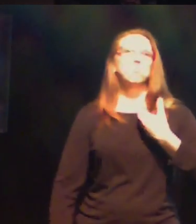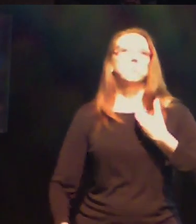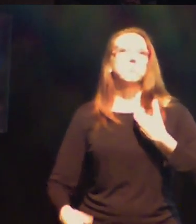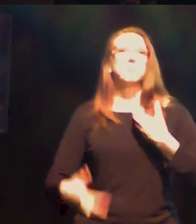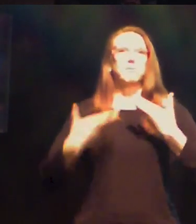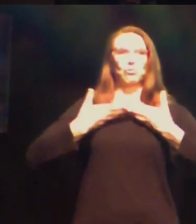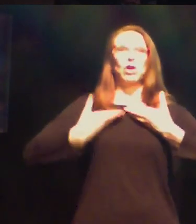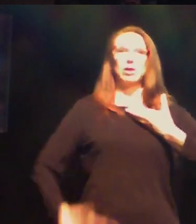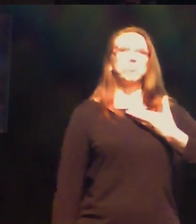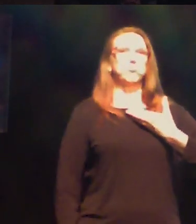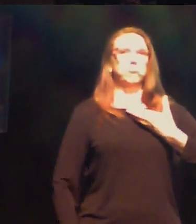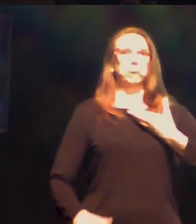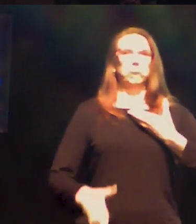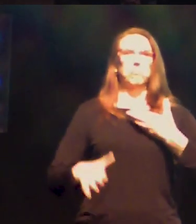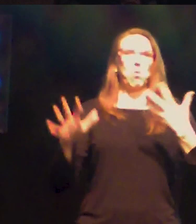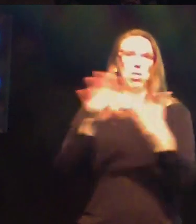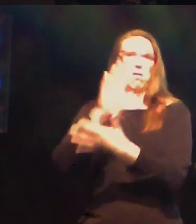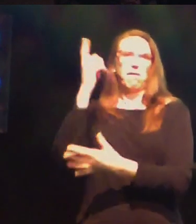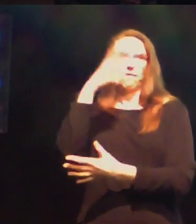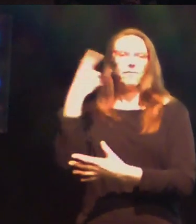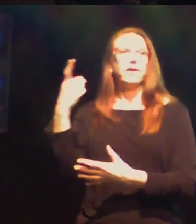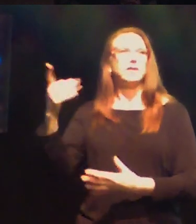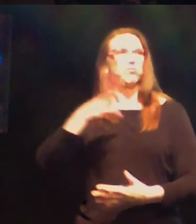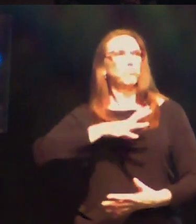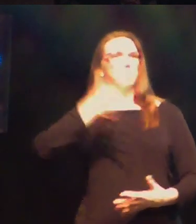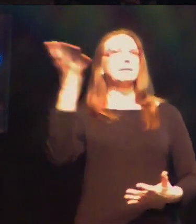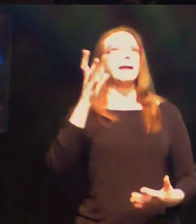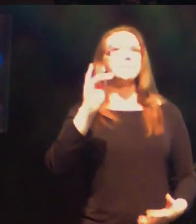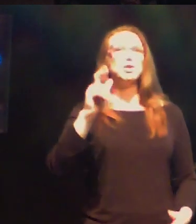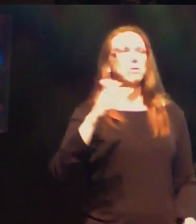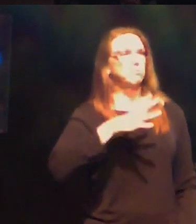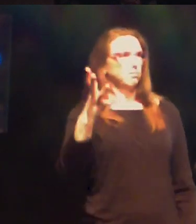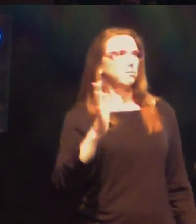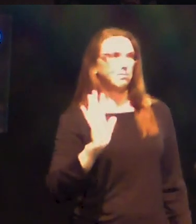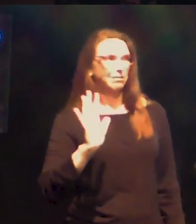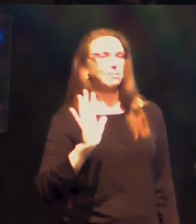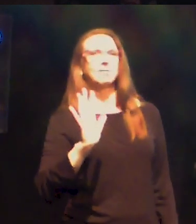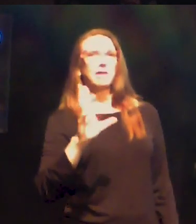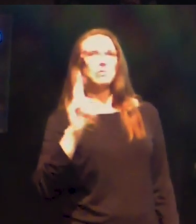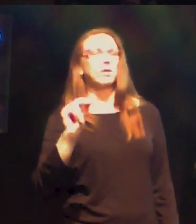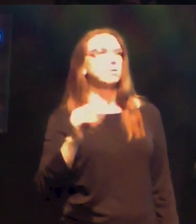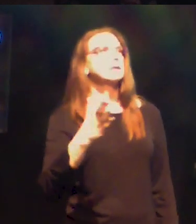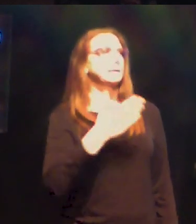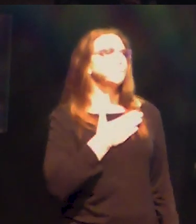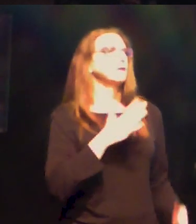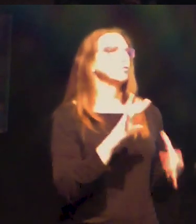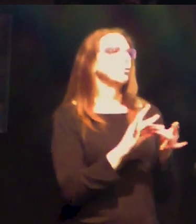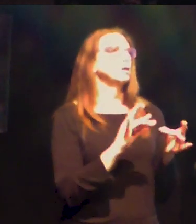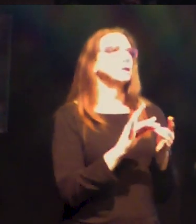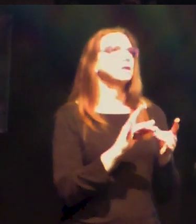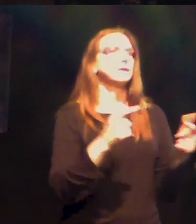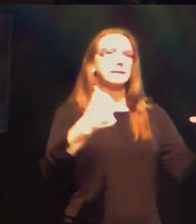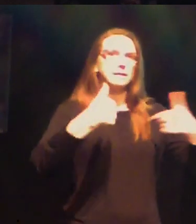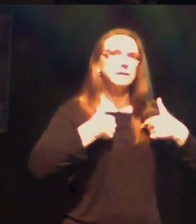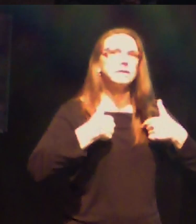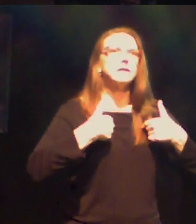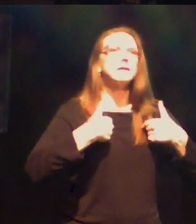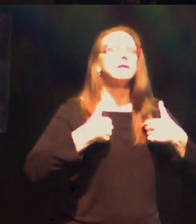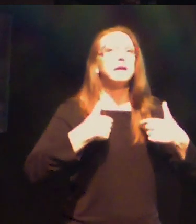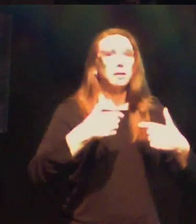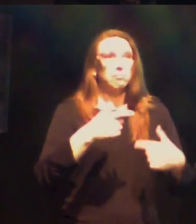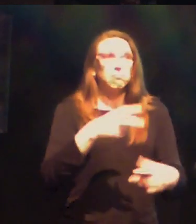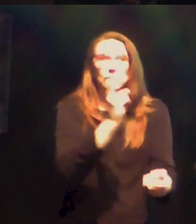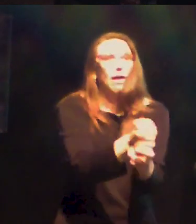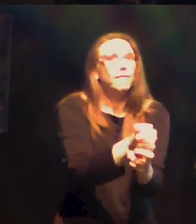basically from chest, and we'll do all those things. And she got pretty upset. She said, no, this is my story. Even if it was really